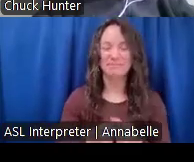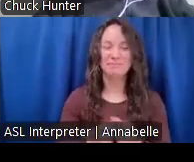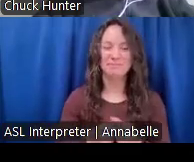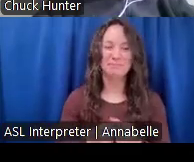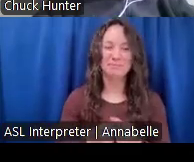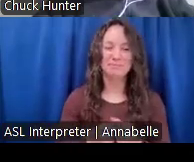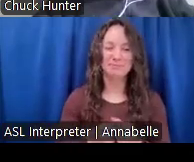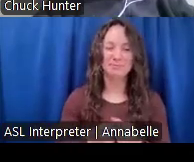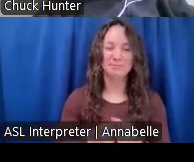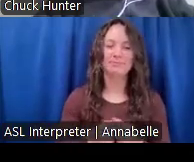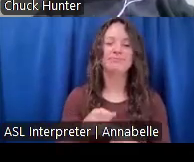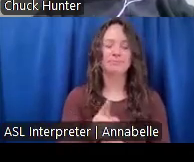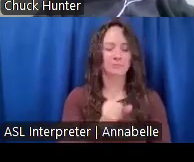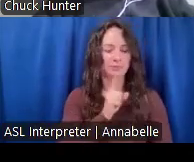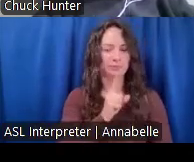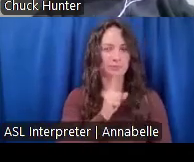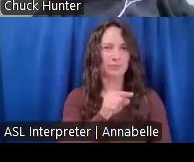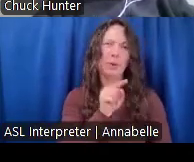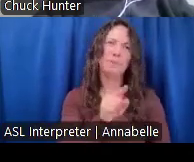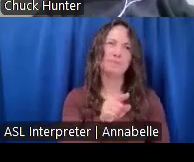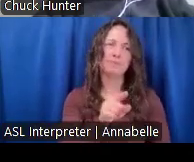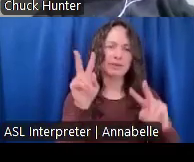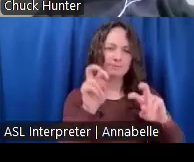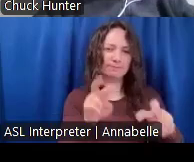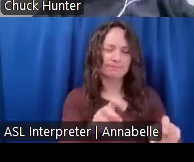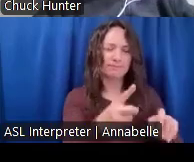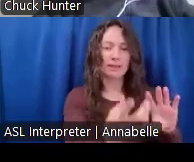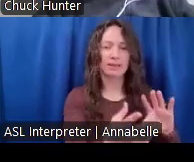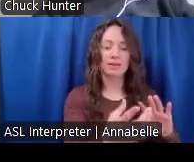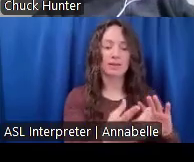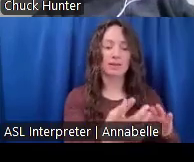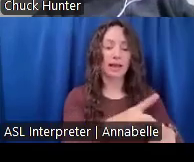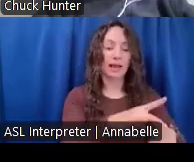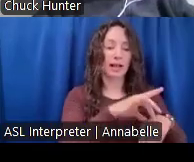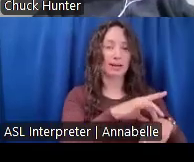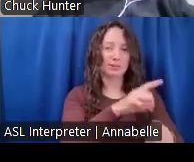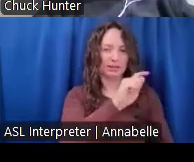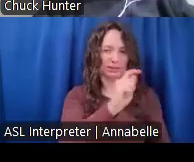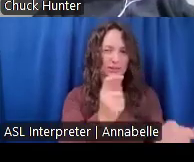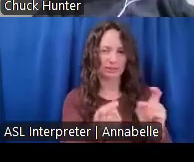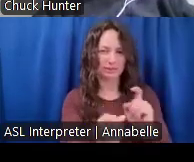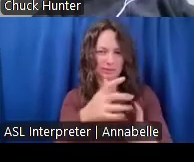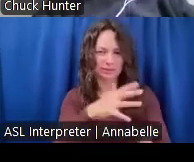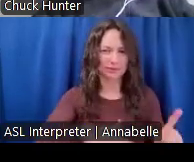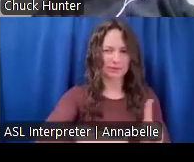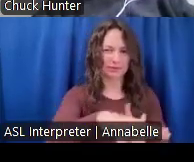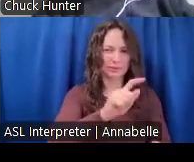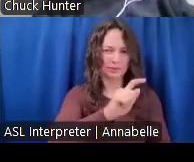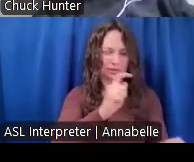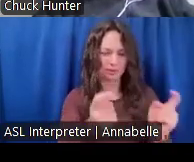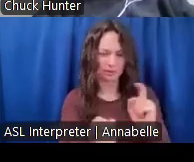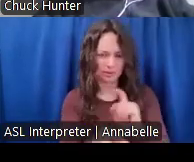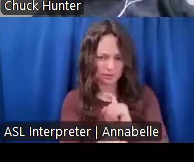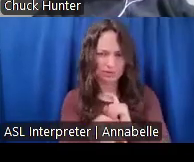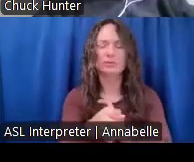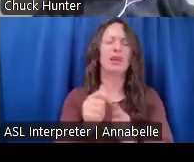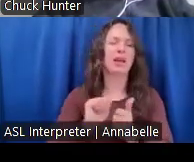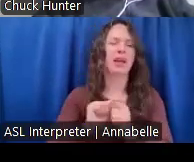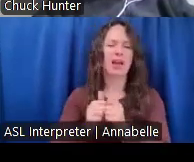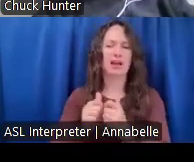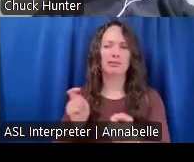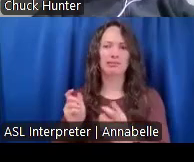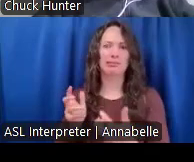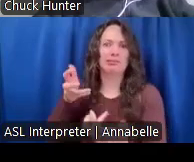climate shifts. We're looking into forest habitat changes. We're looking at how we can adapt to these things in our environment. So the